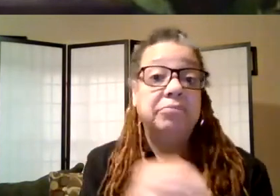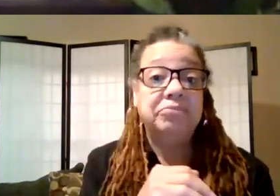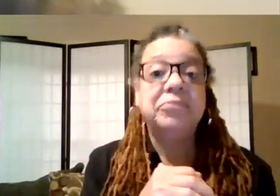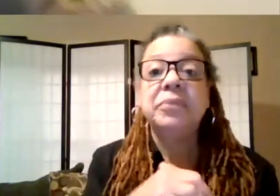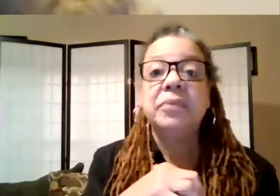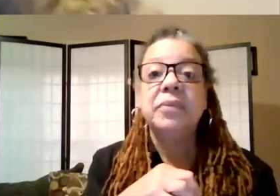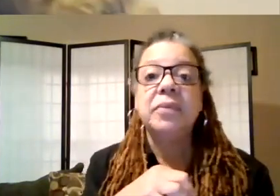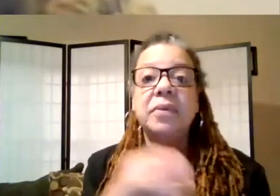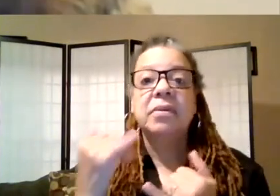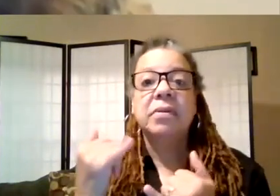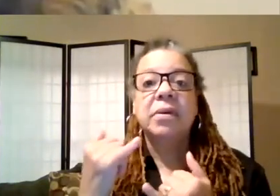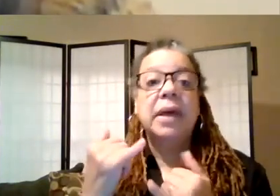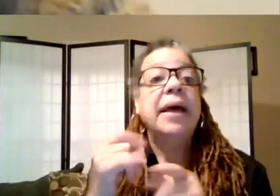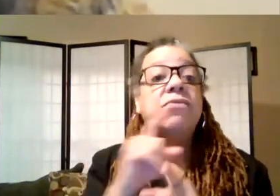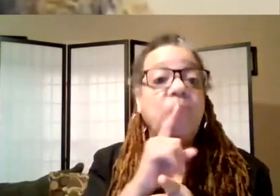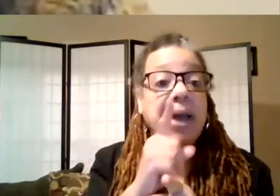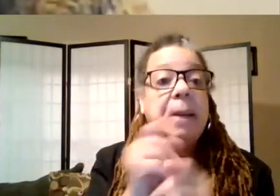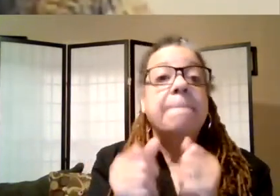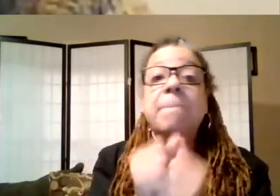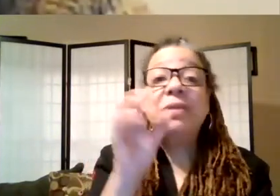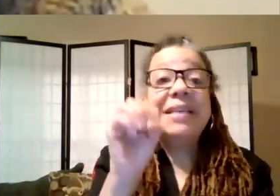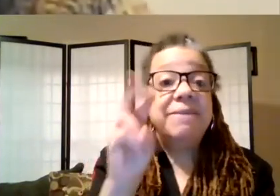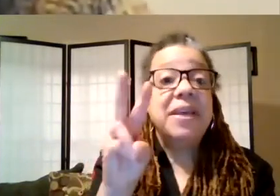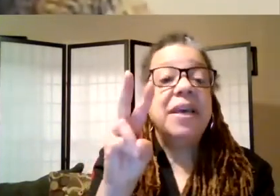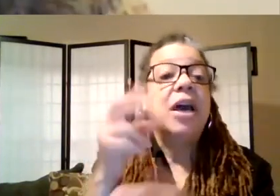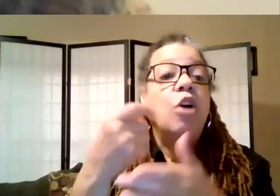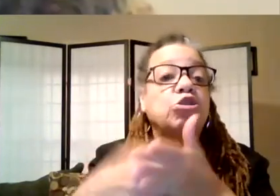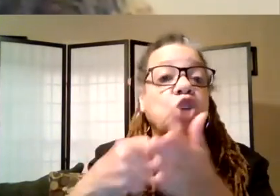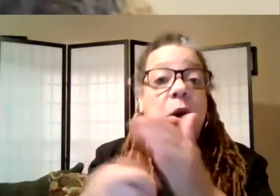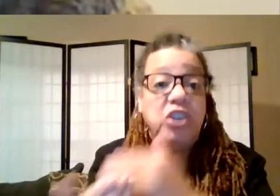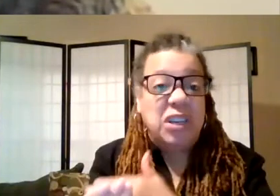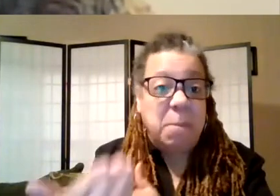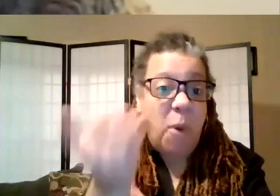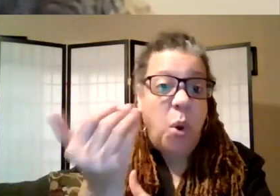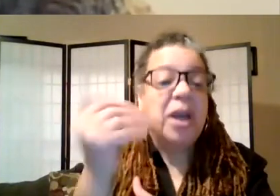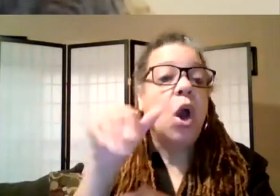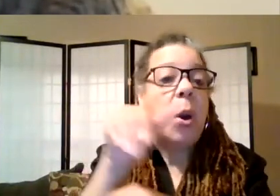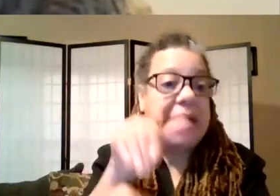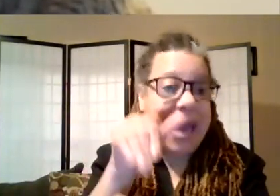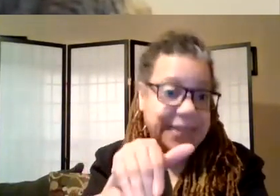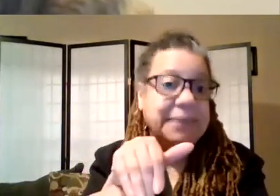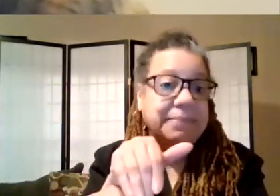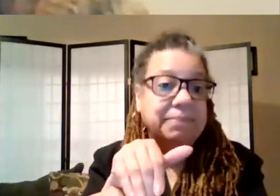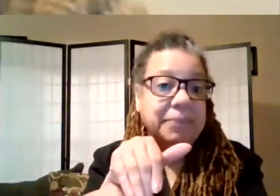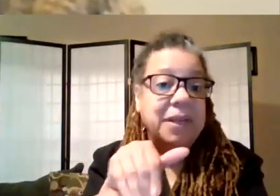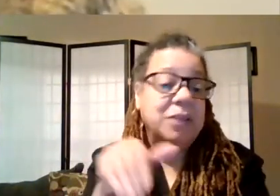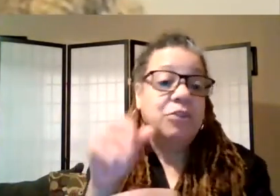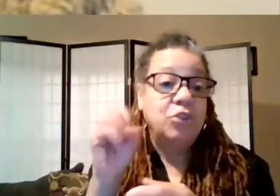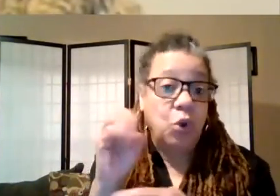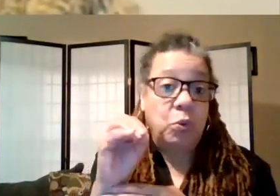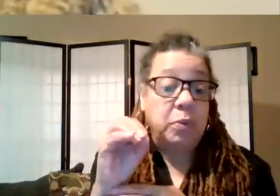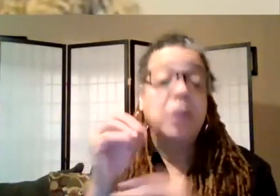for that one? Yeah, definitely. And most EVs are charged during early morning and night when the electric demand is at the lowest. And also the